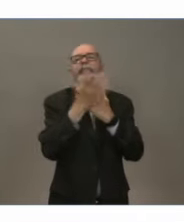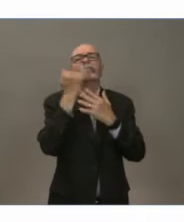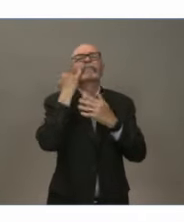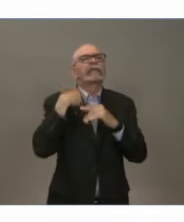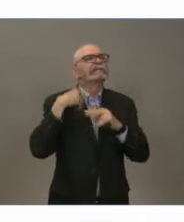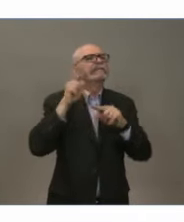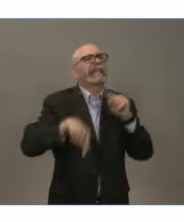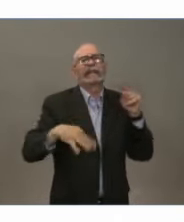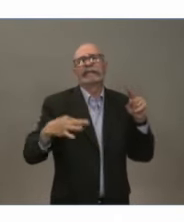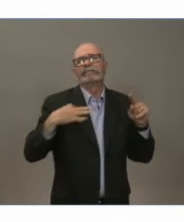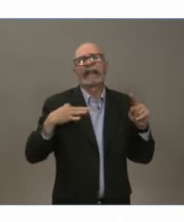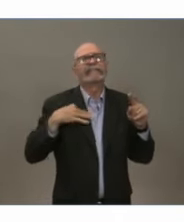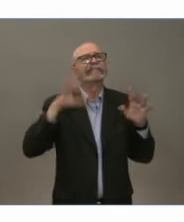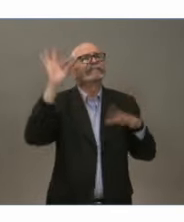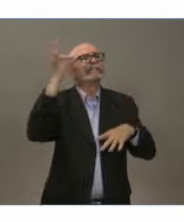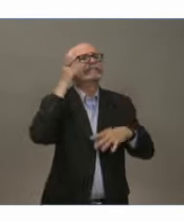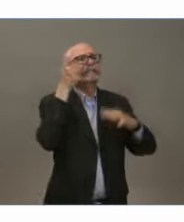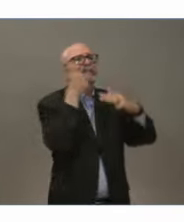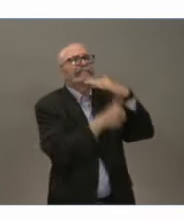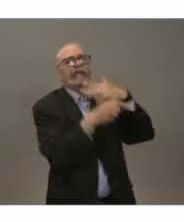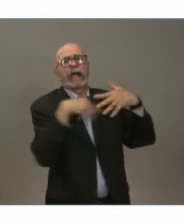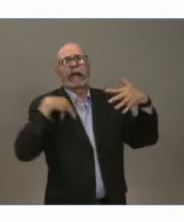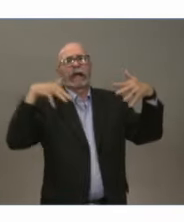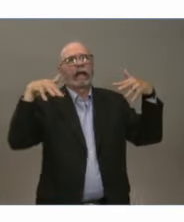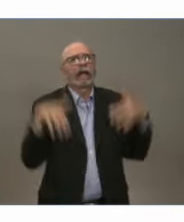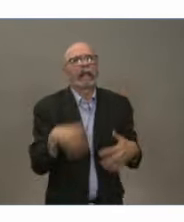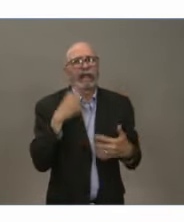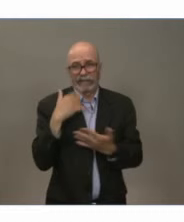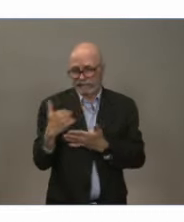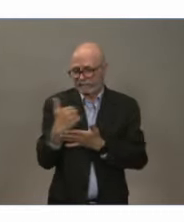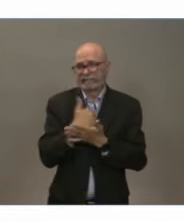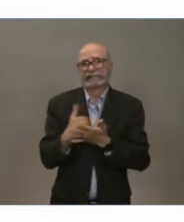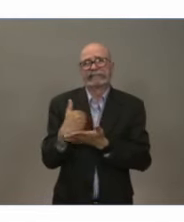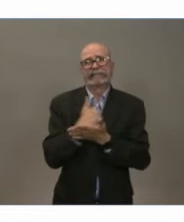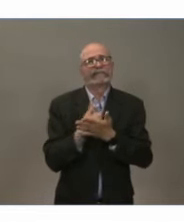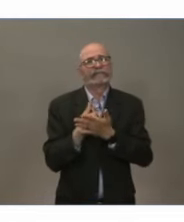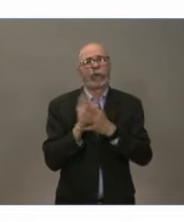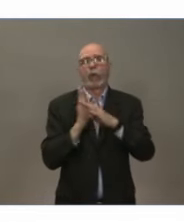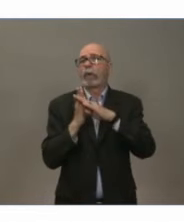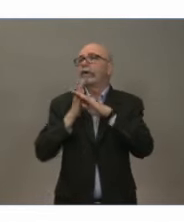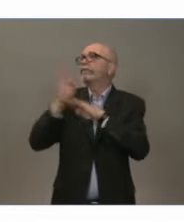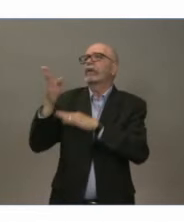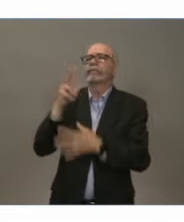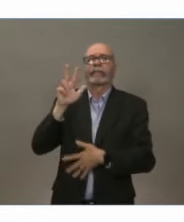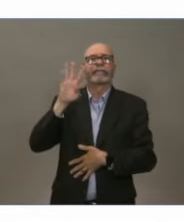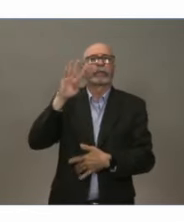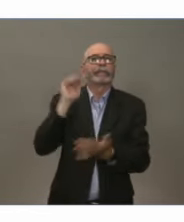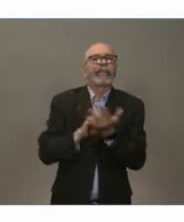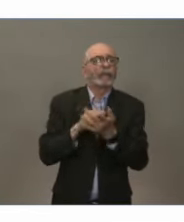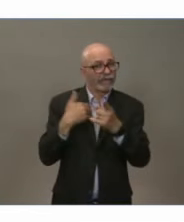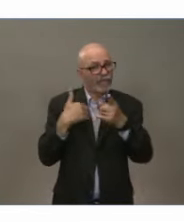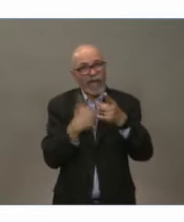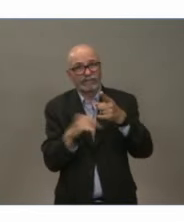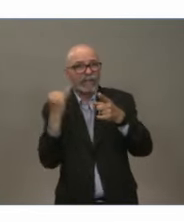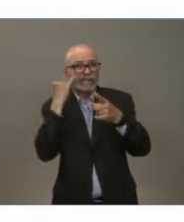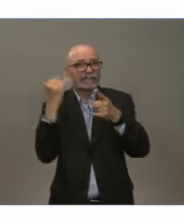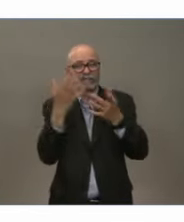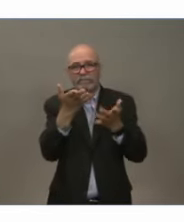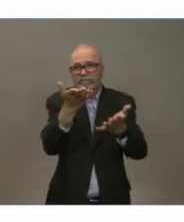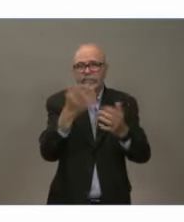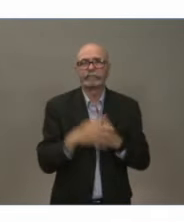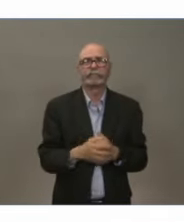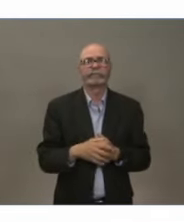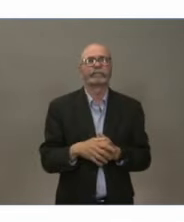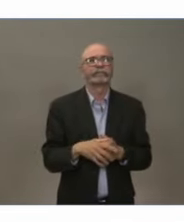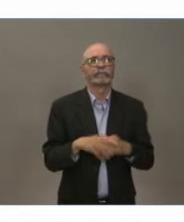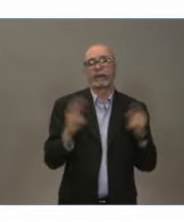more than $34,000? Well, we're constantly looking at the programs and other opportunities for us to